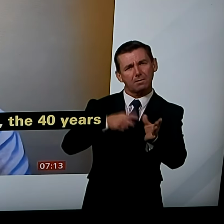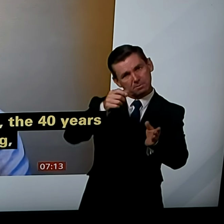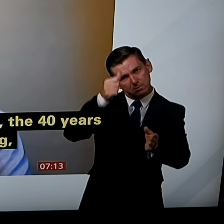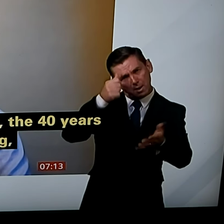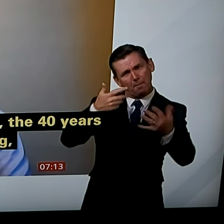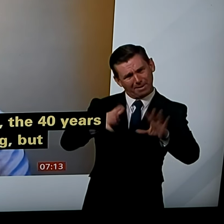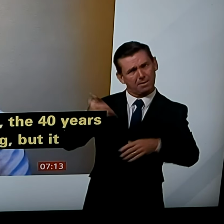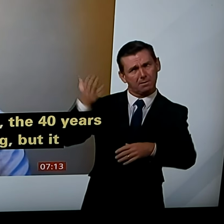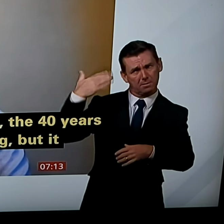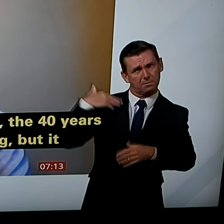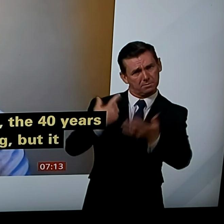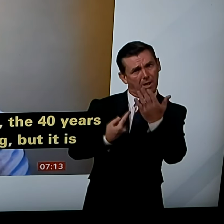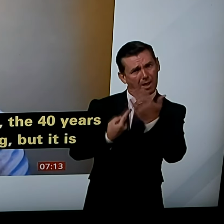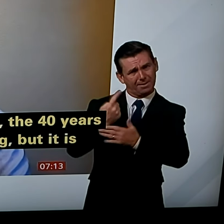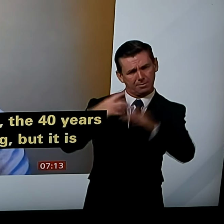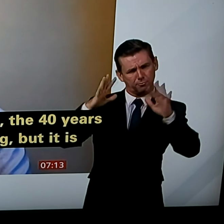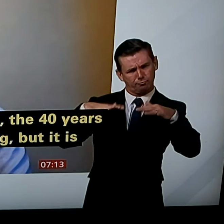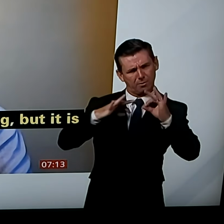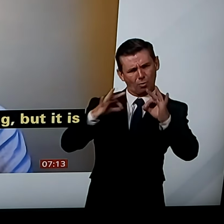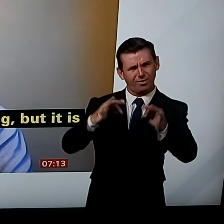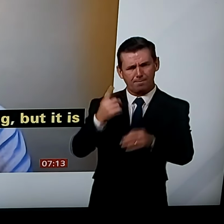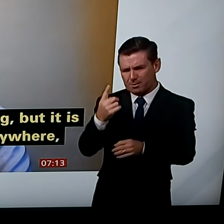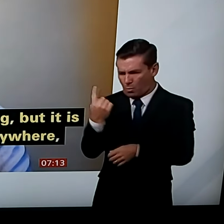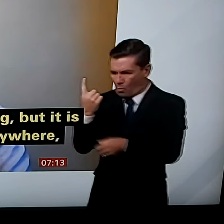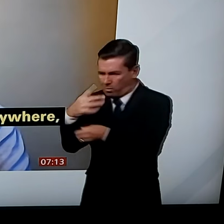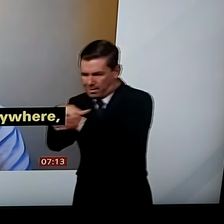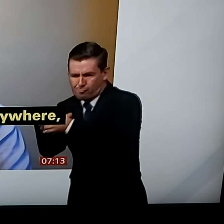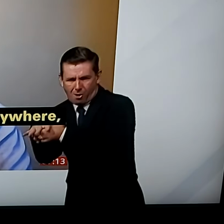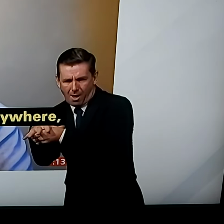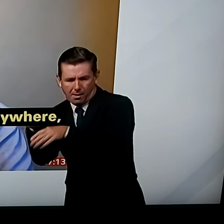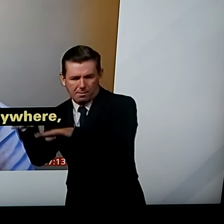small government. What makes it happen?